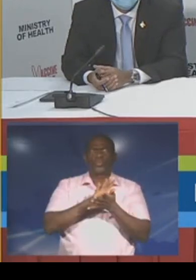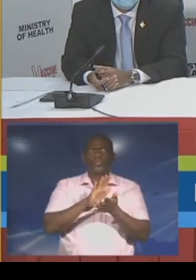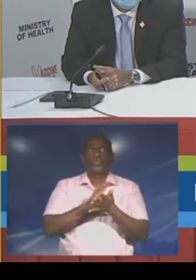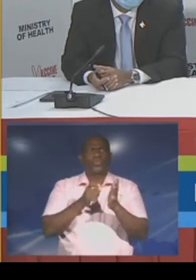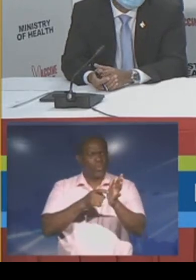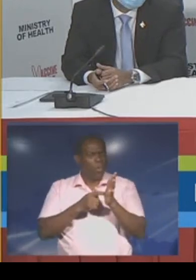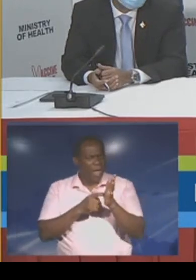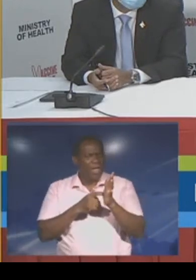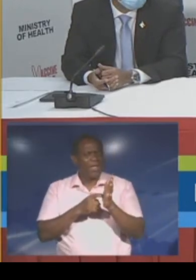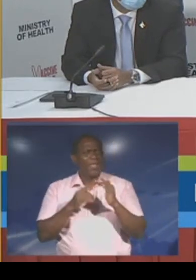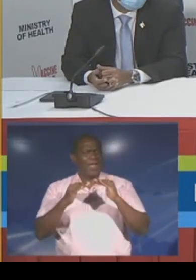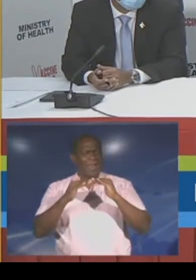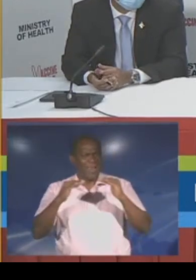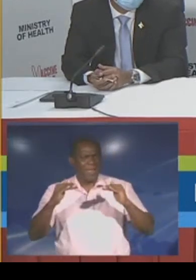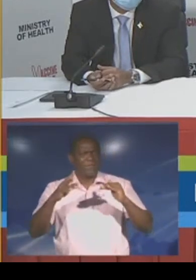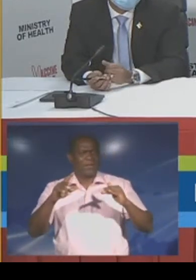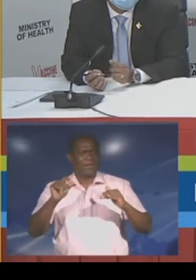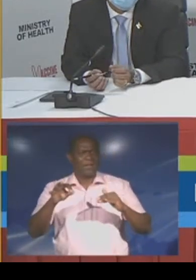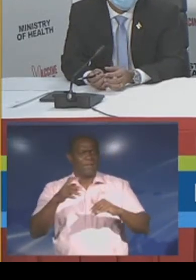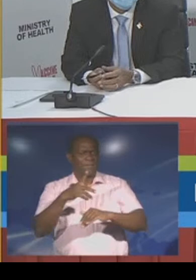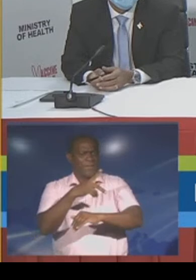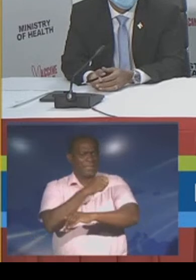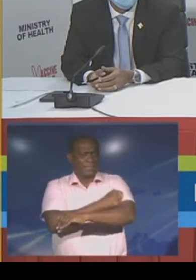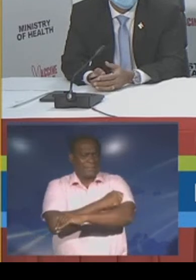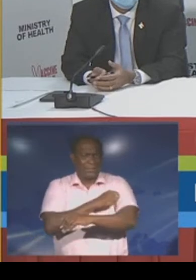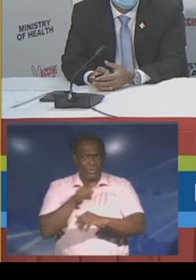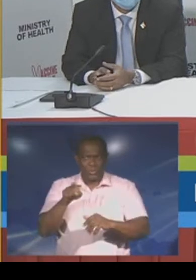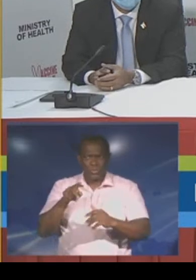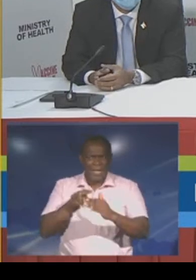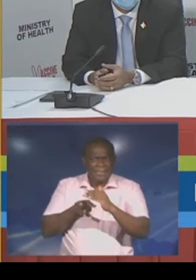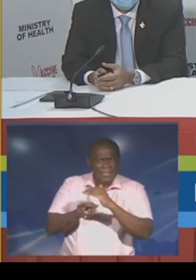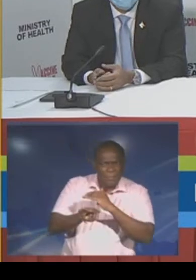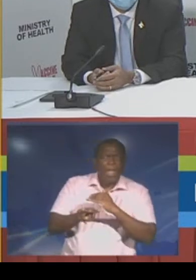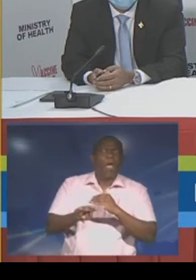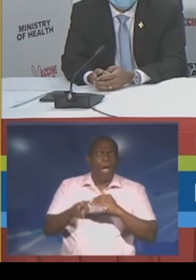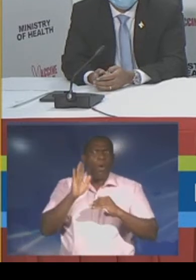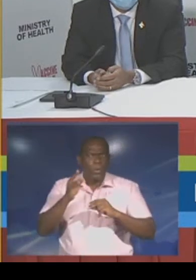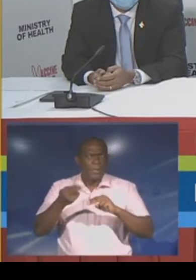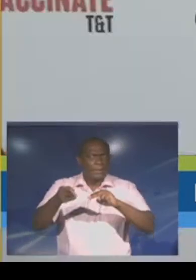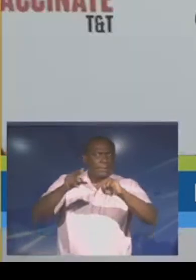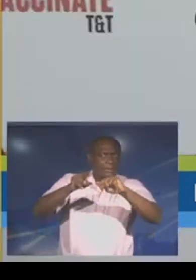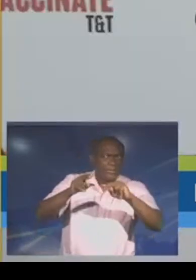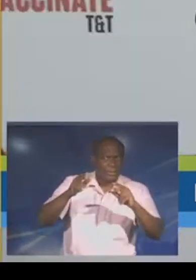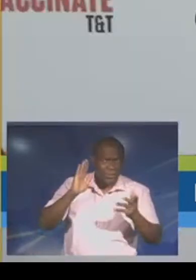a shortfall over the last couple of years. Thanks.